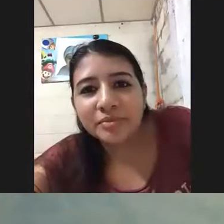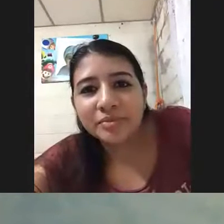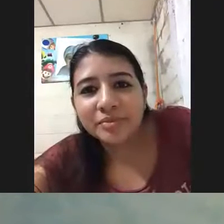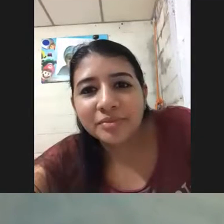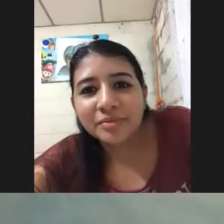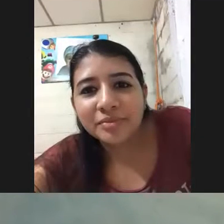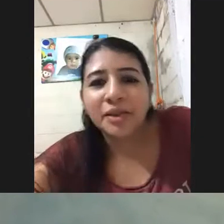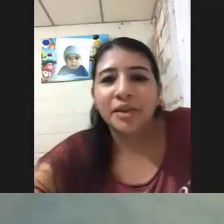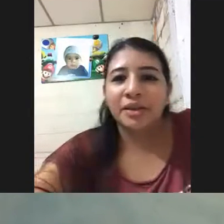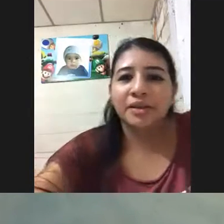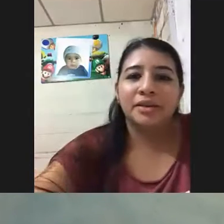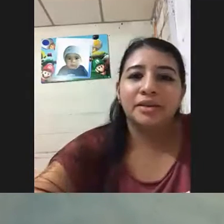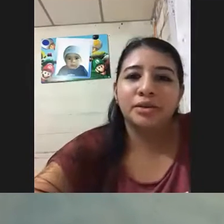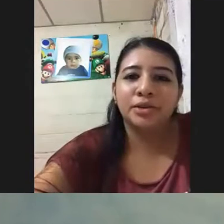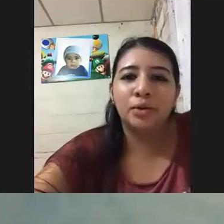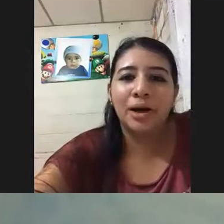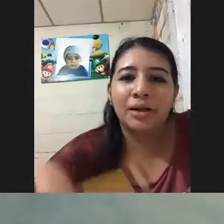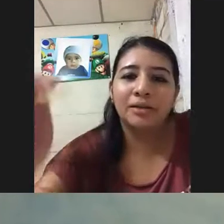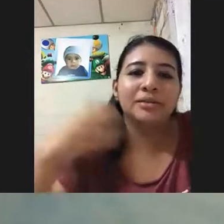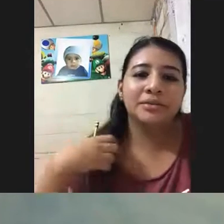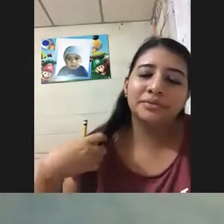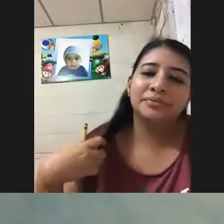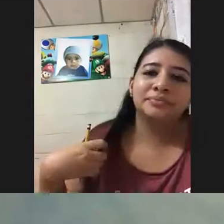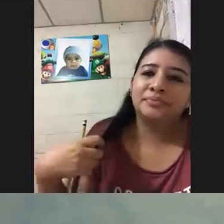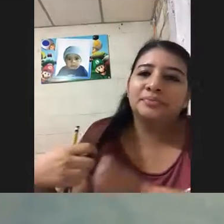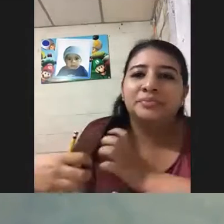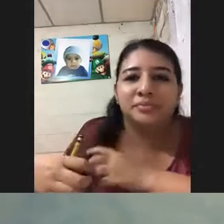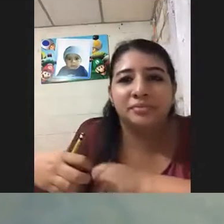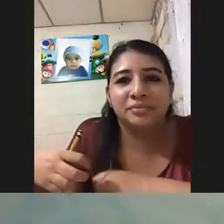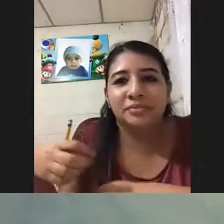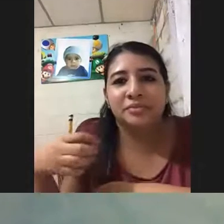Carla. There's Walter.